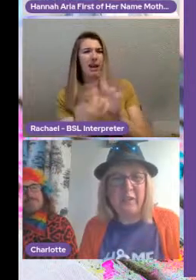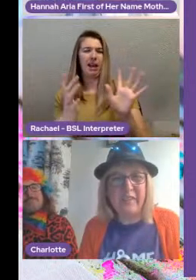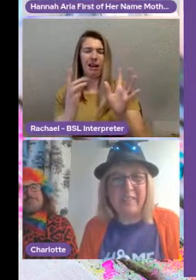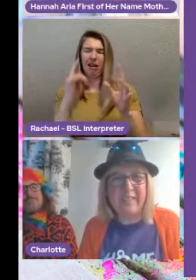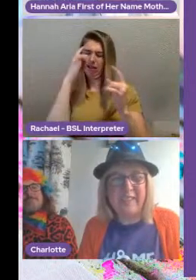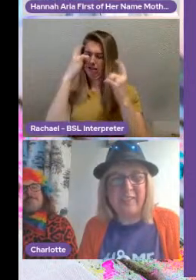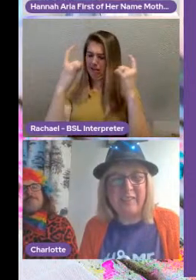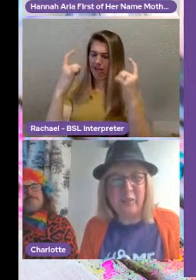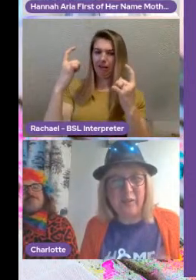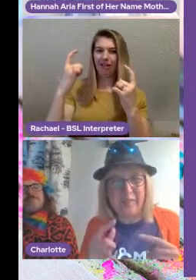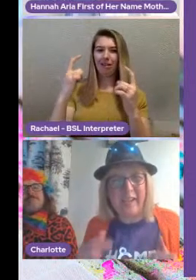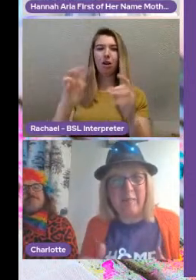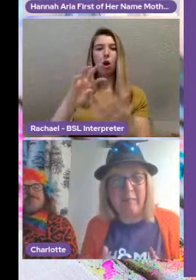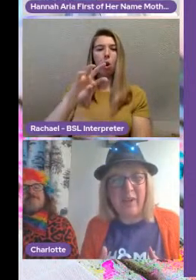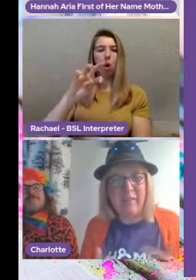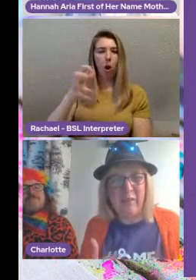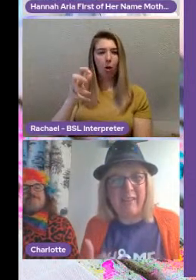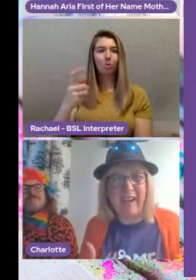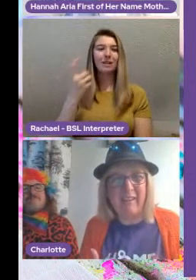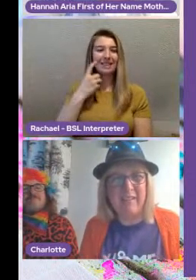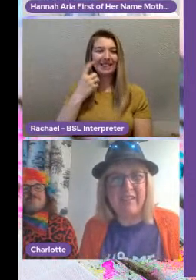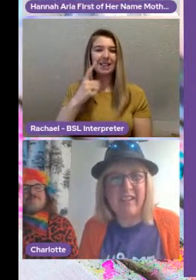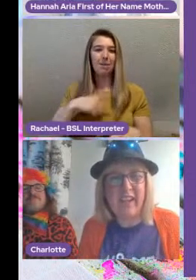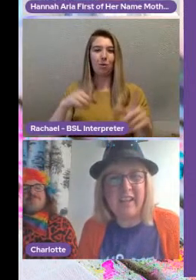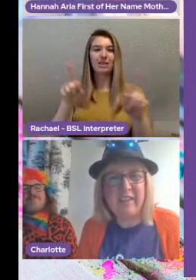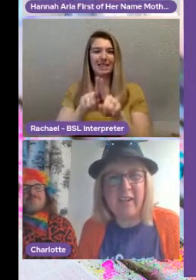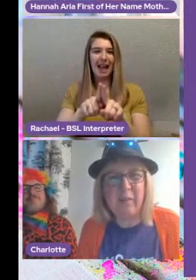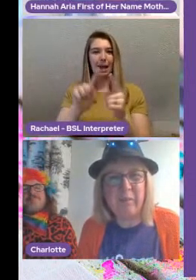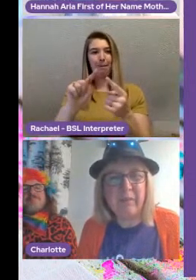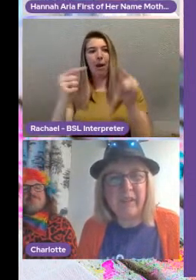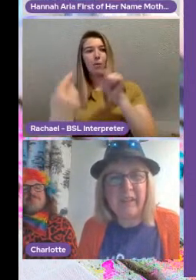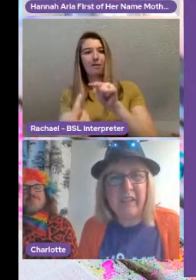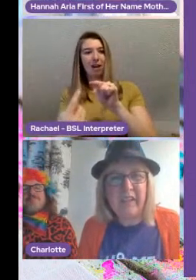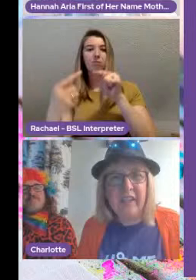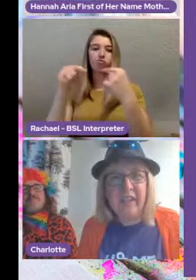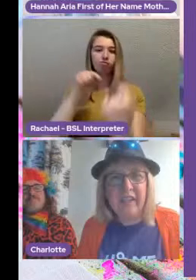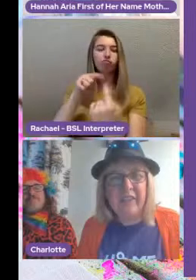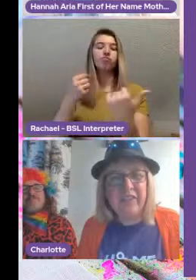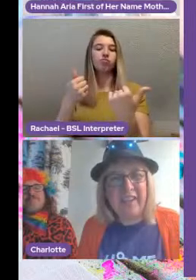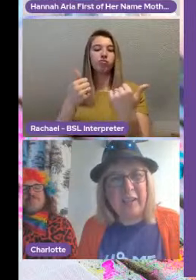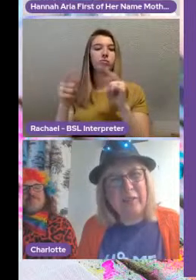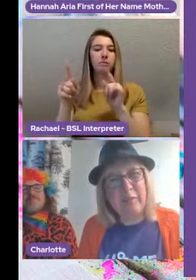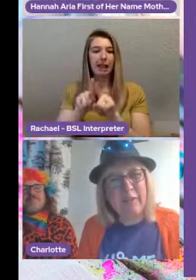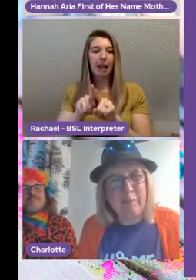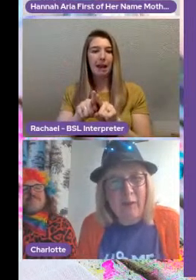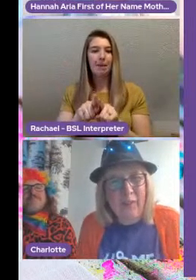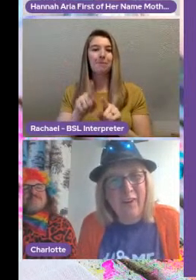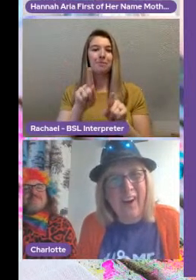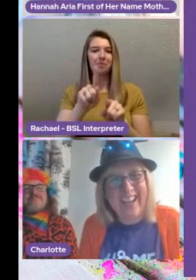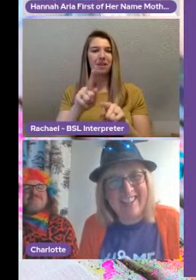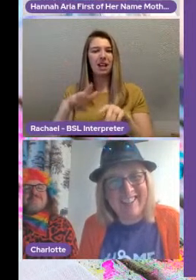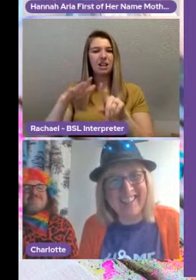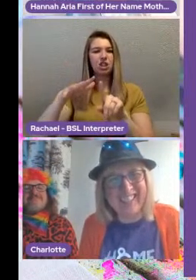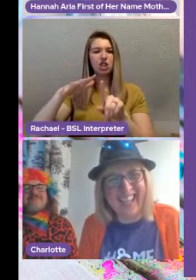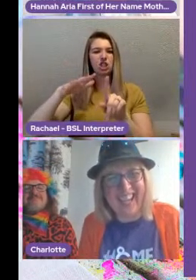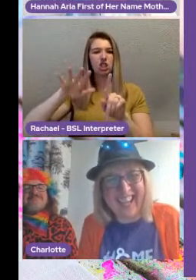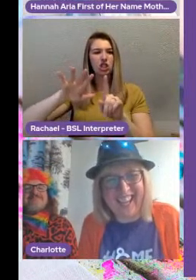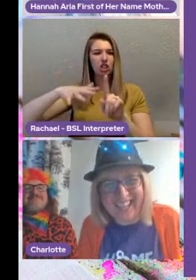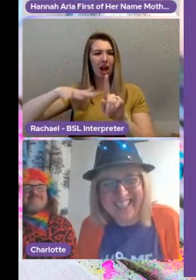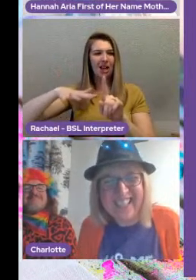The logo's easy because it's all the same whatever way round, and the shadow was supposed to be on the